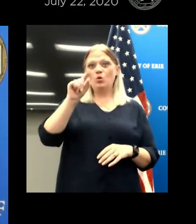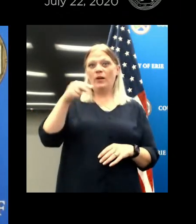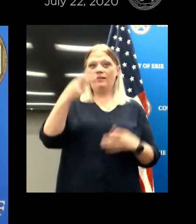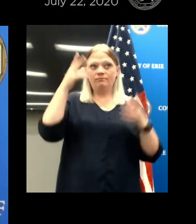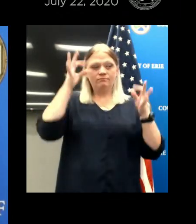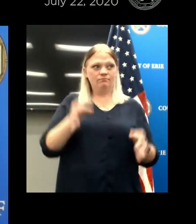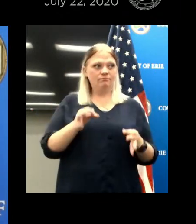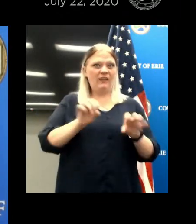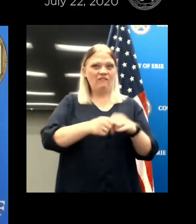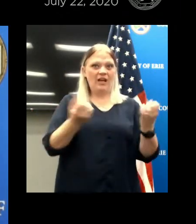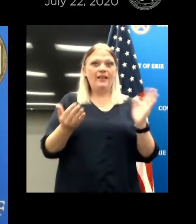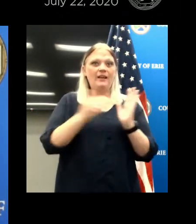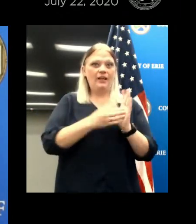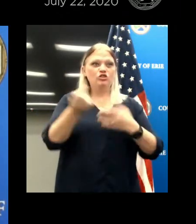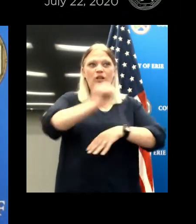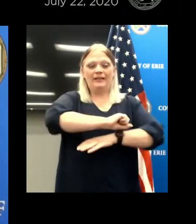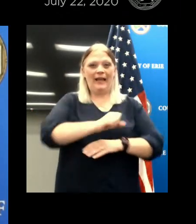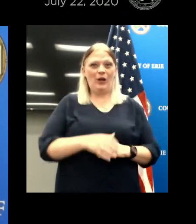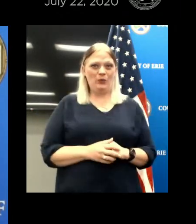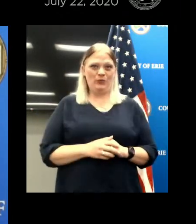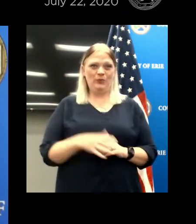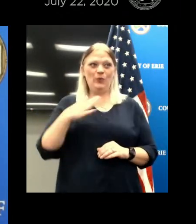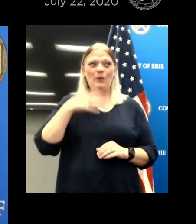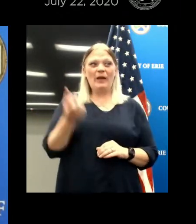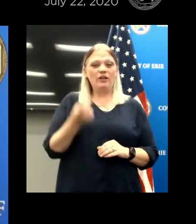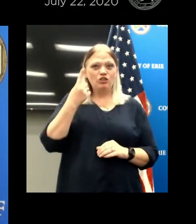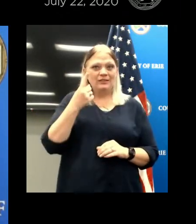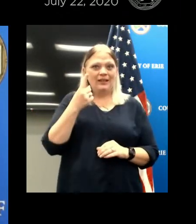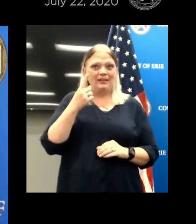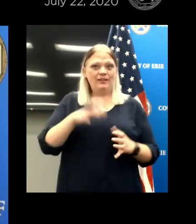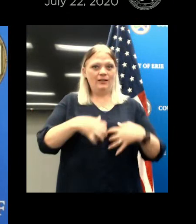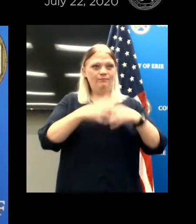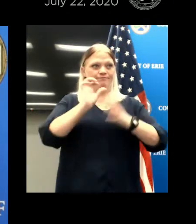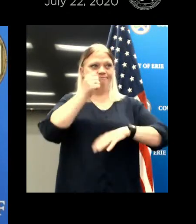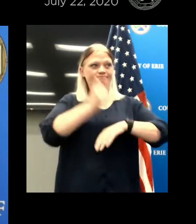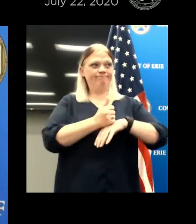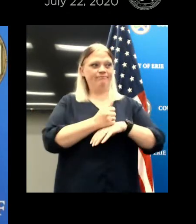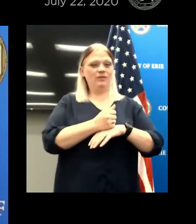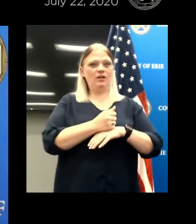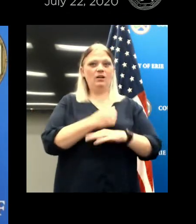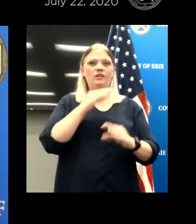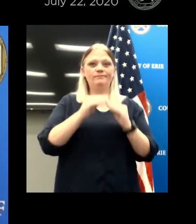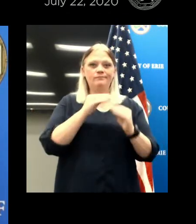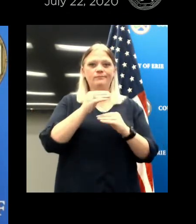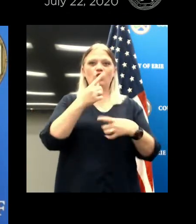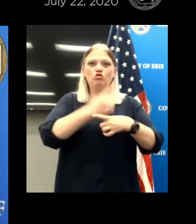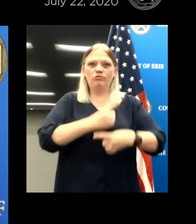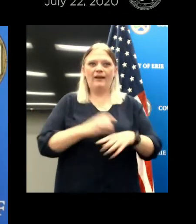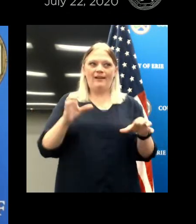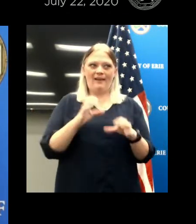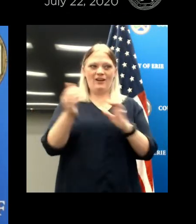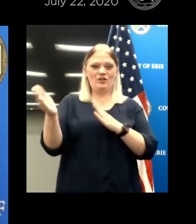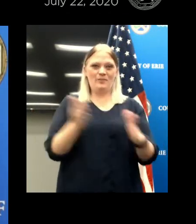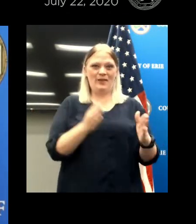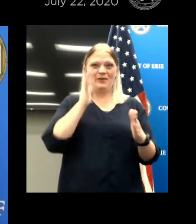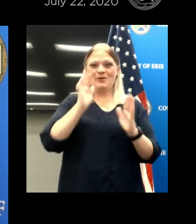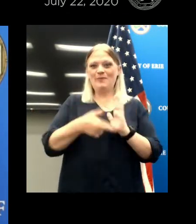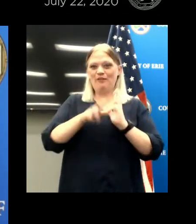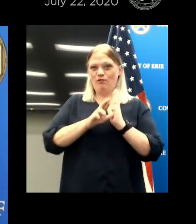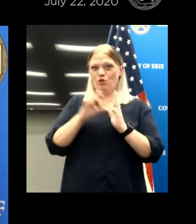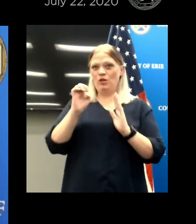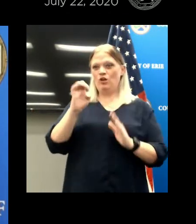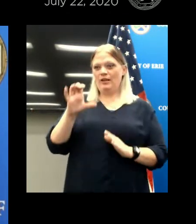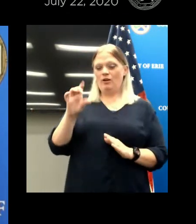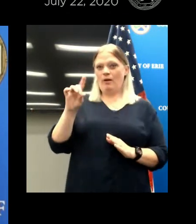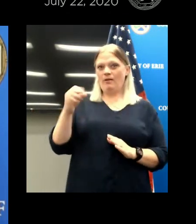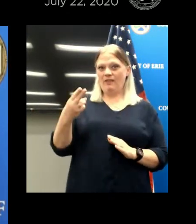have violated again, and they were shut down. My understanding is they put in place a corrective action plan, which will be reviewed by the Erie County Department of Health. If it's